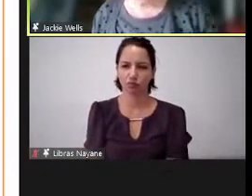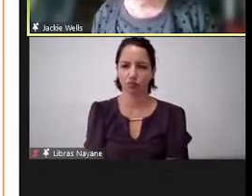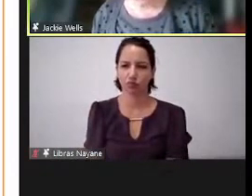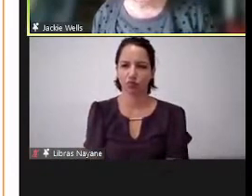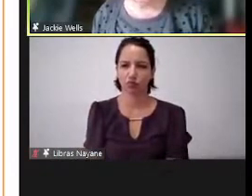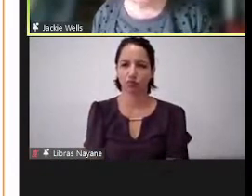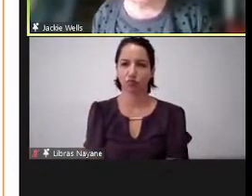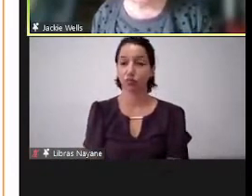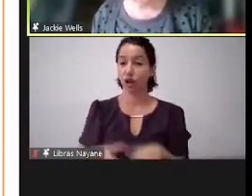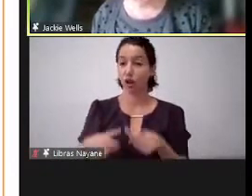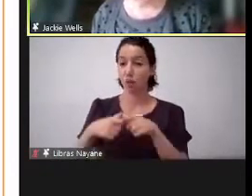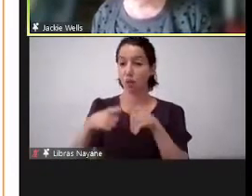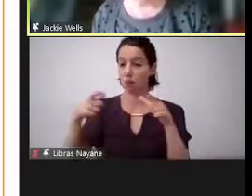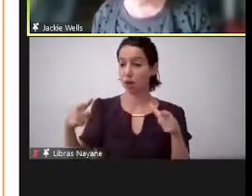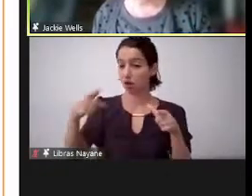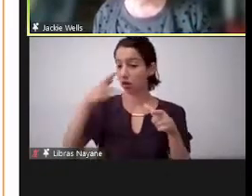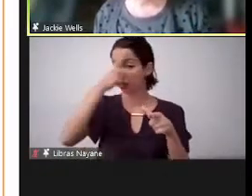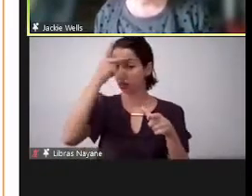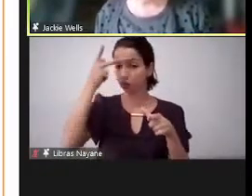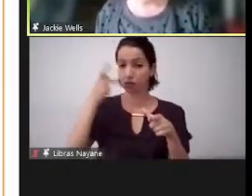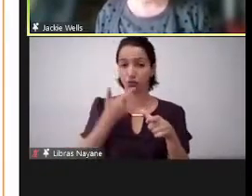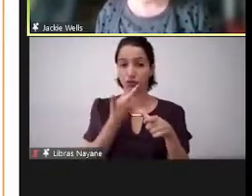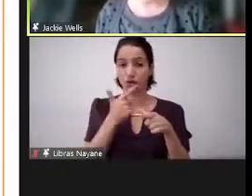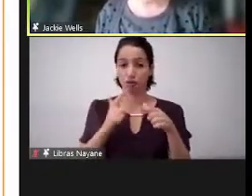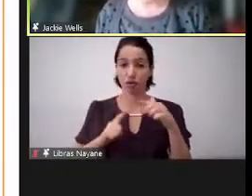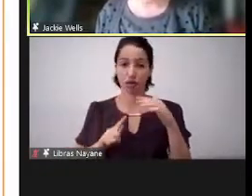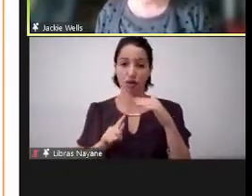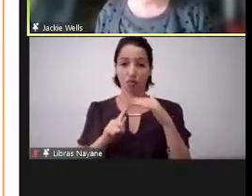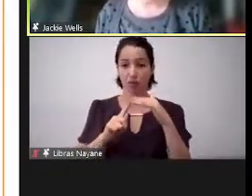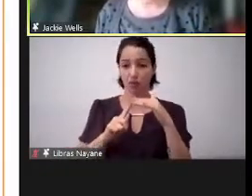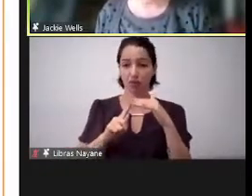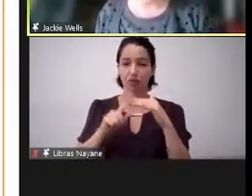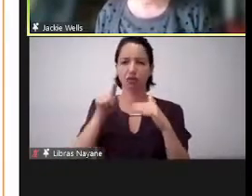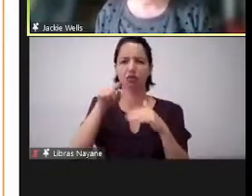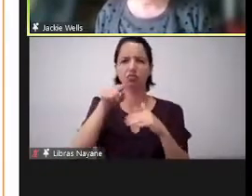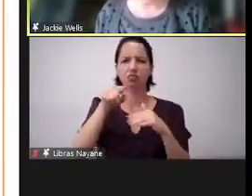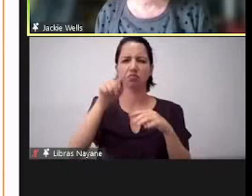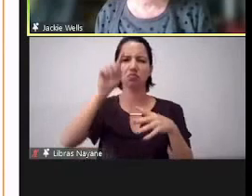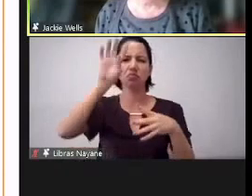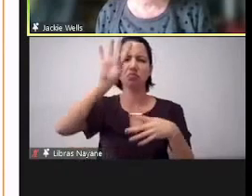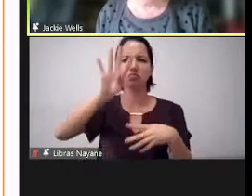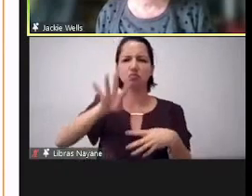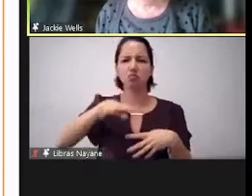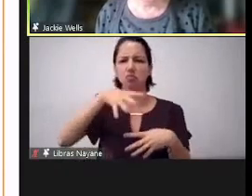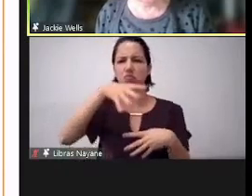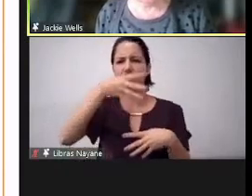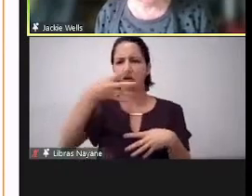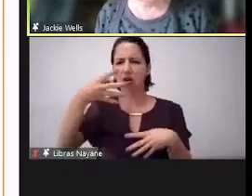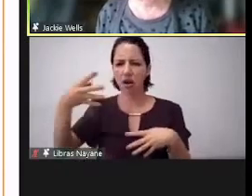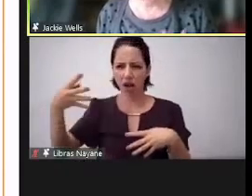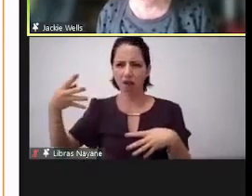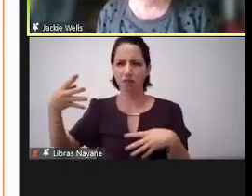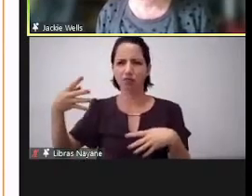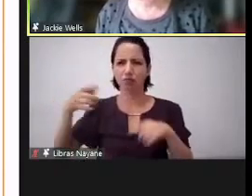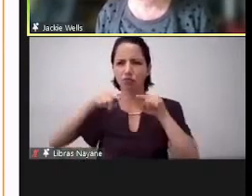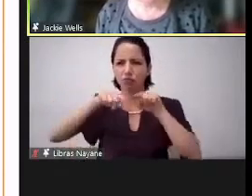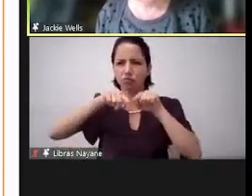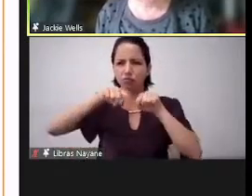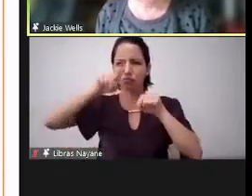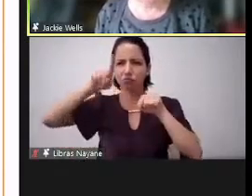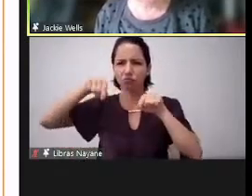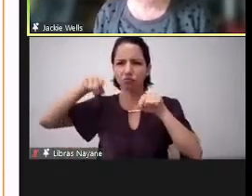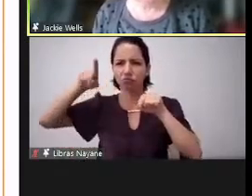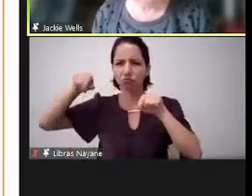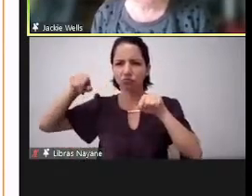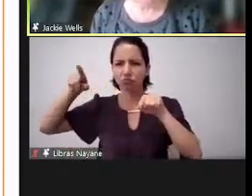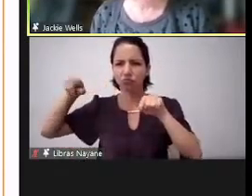So this is just a graphical representation of the contributions, just to give you an idea of